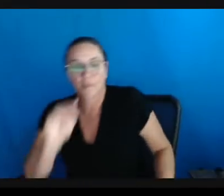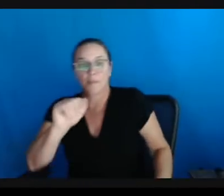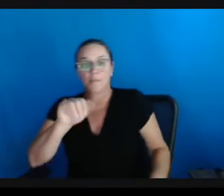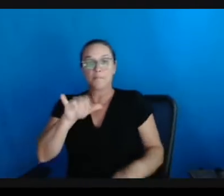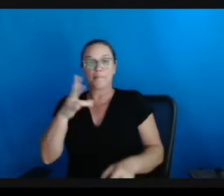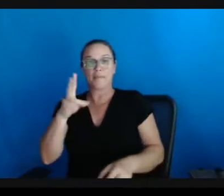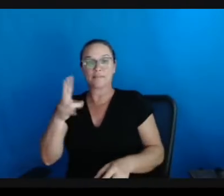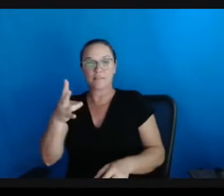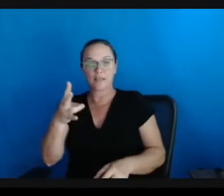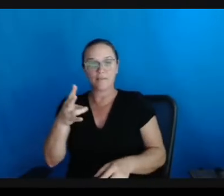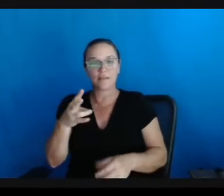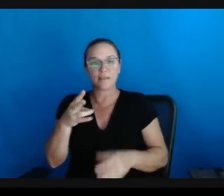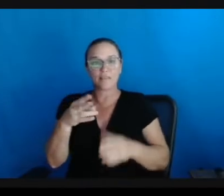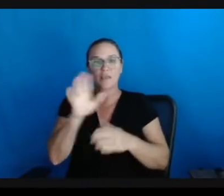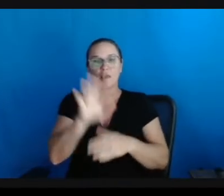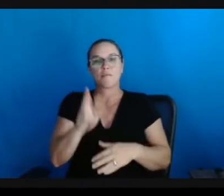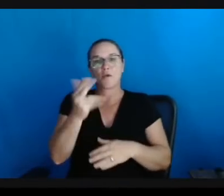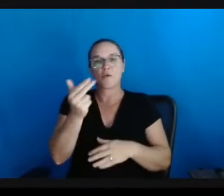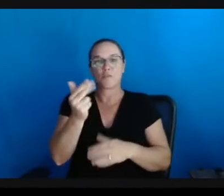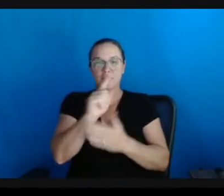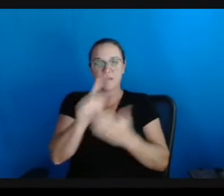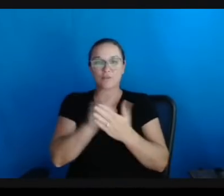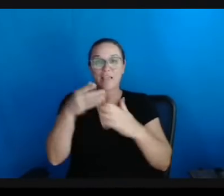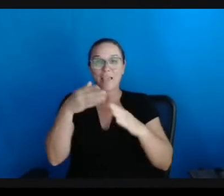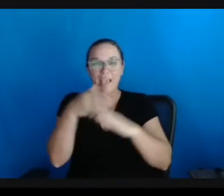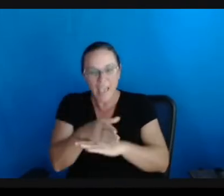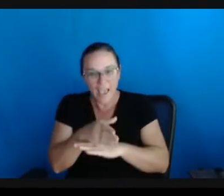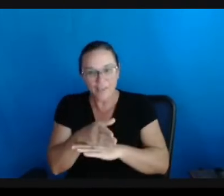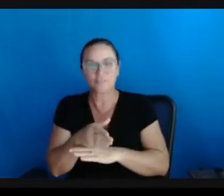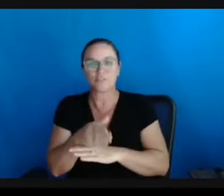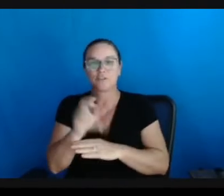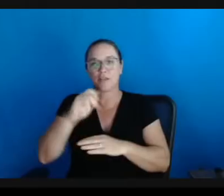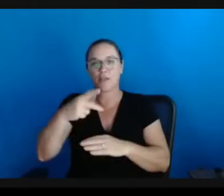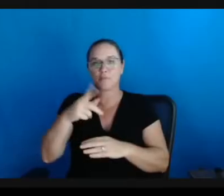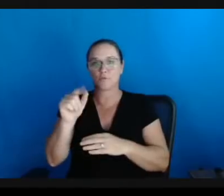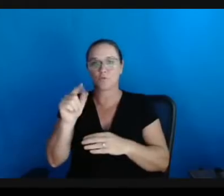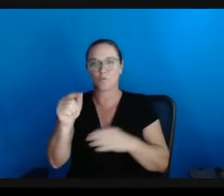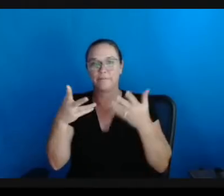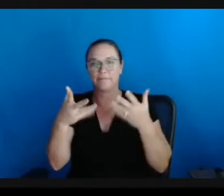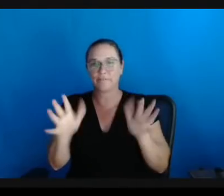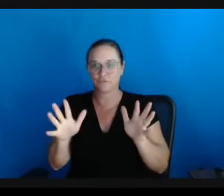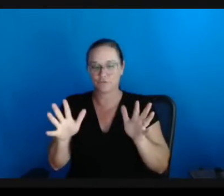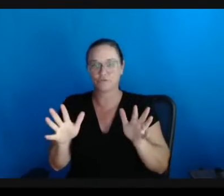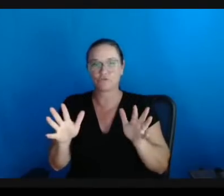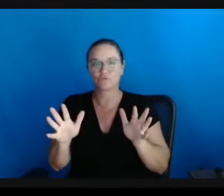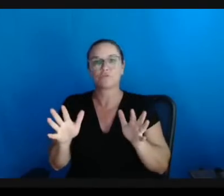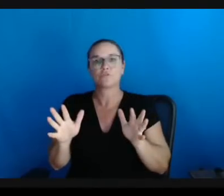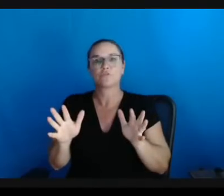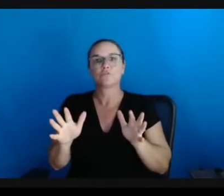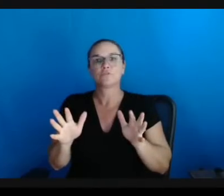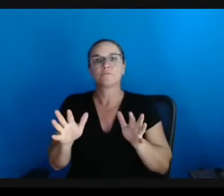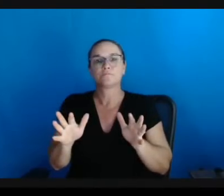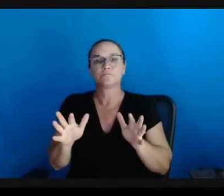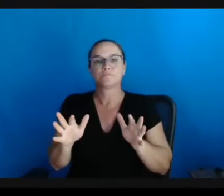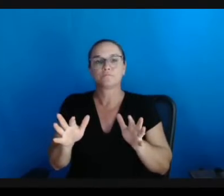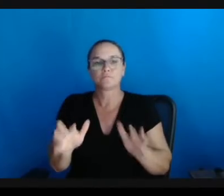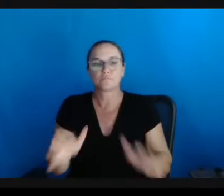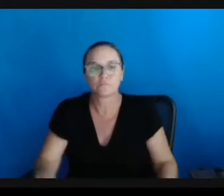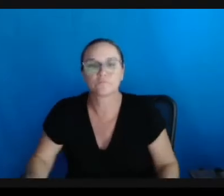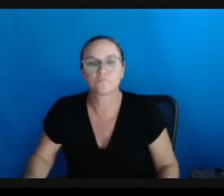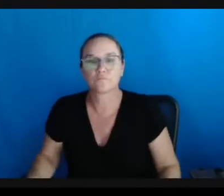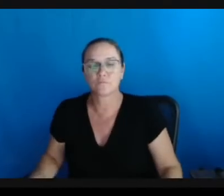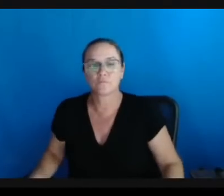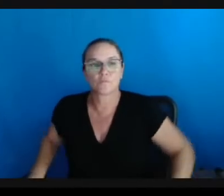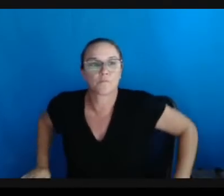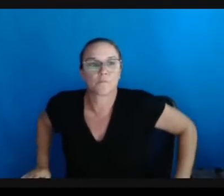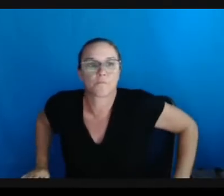And so May 7th, 13 hours is just yesterday, 13 hours after the end of episode 20. They noted